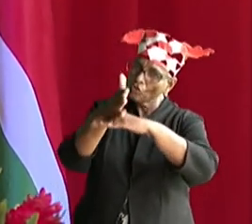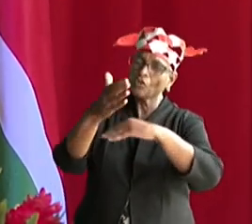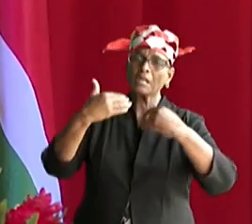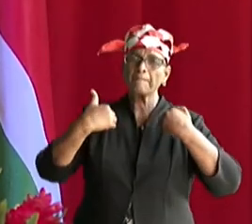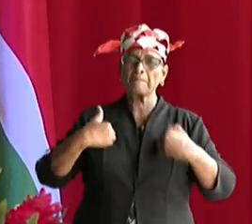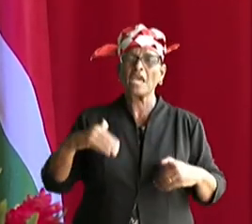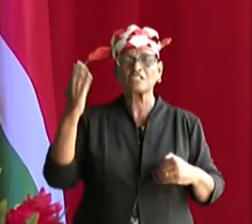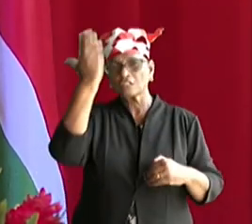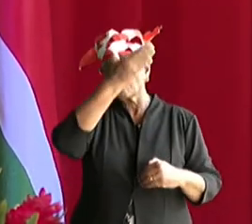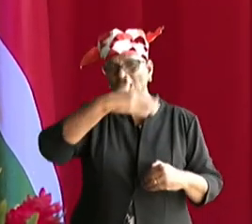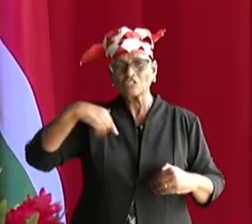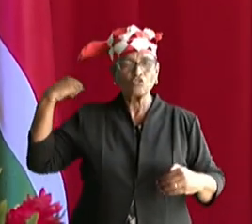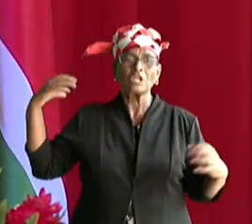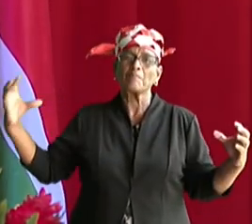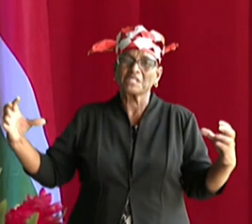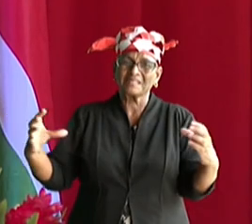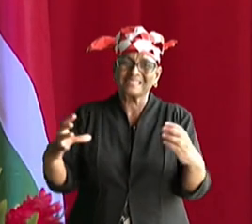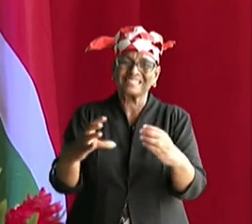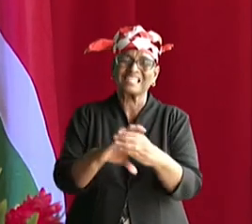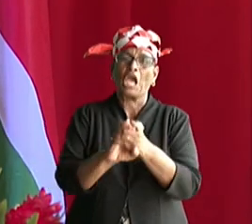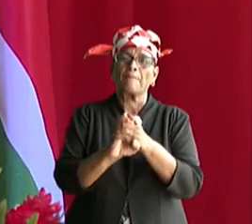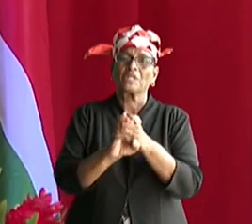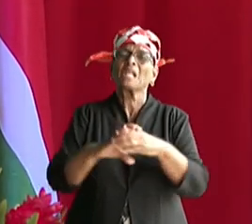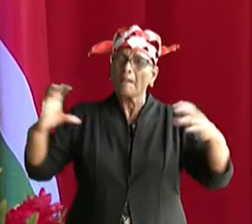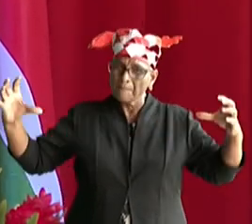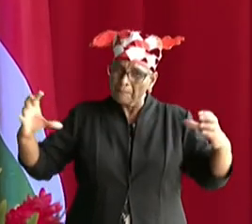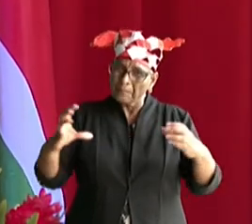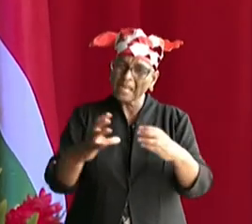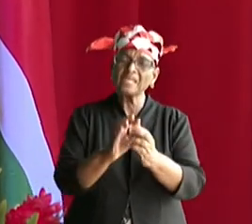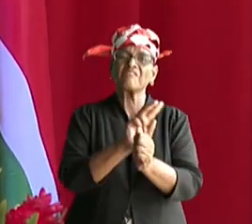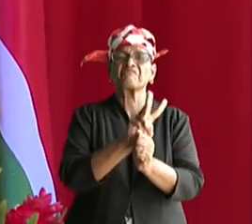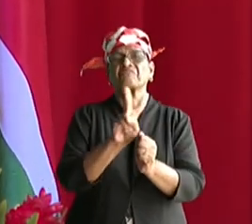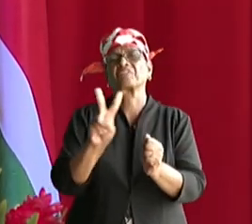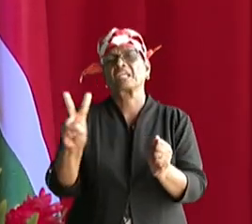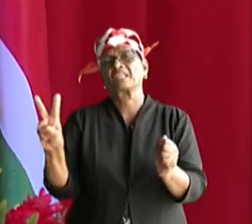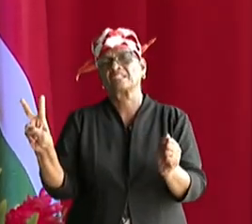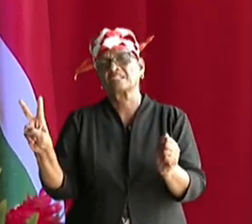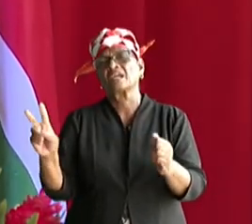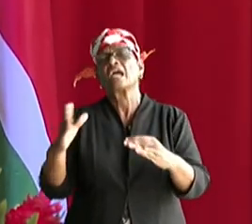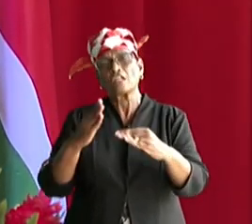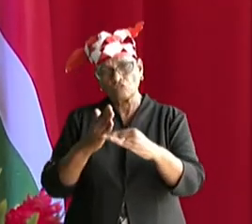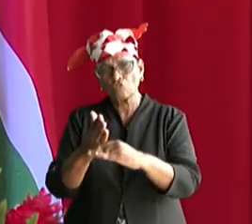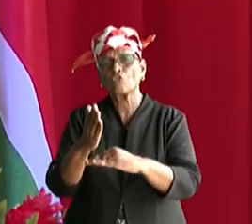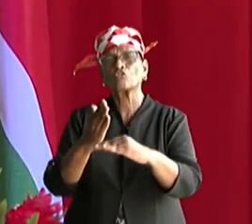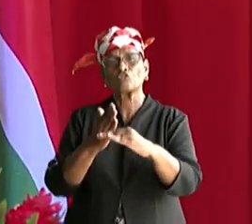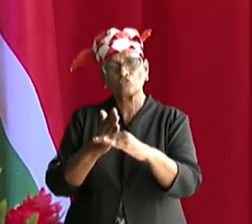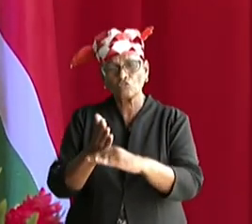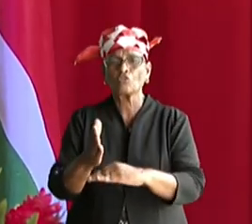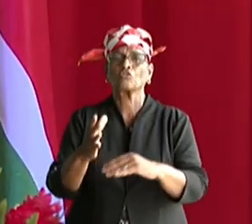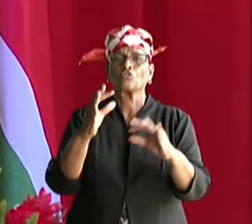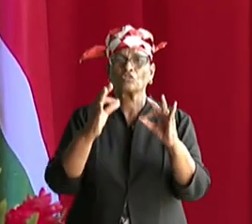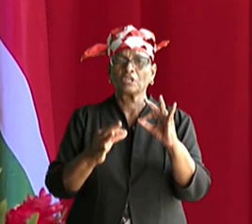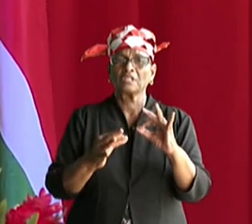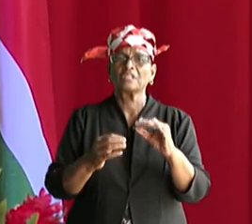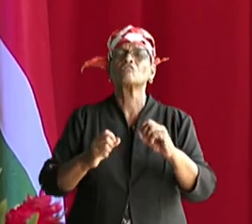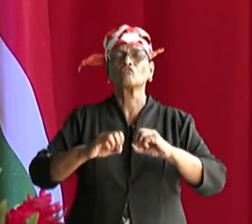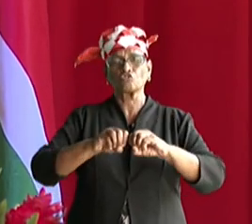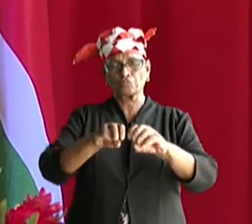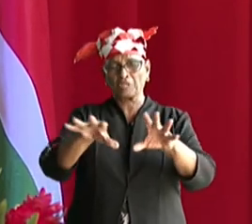of Suriname together, bring you in peace, and continue to allow